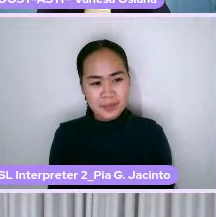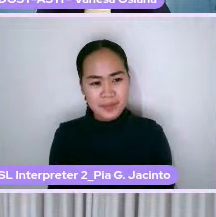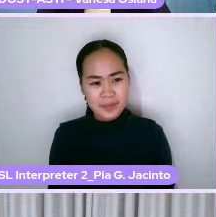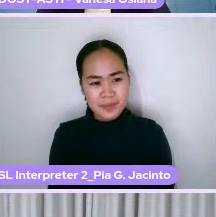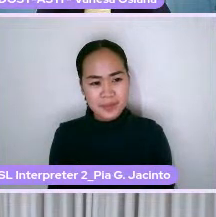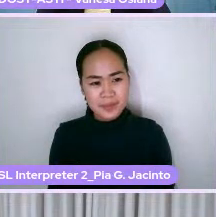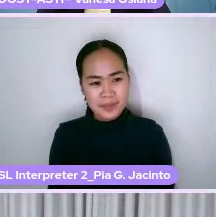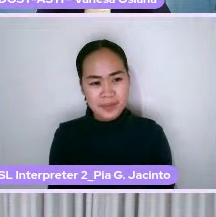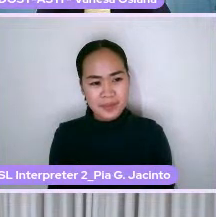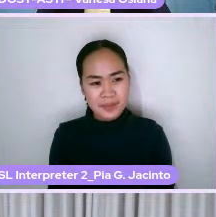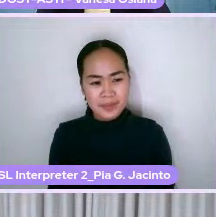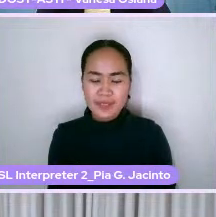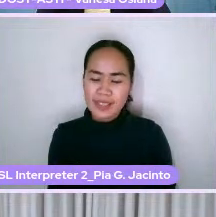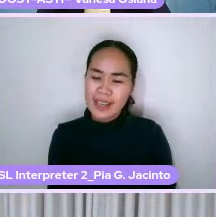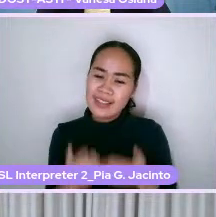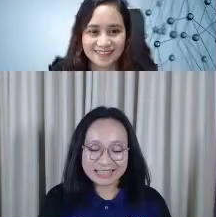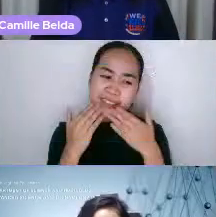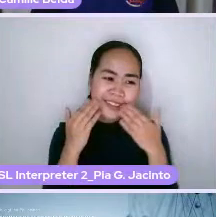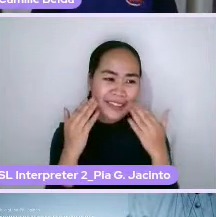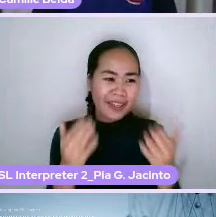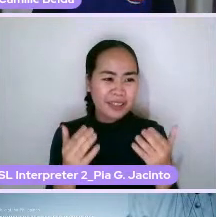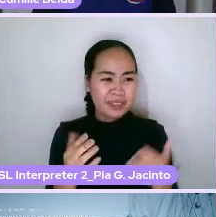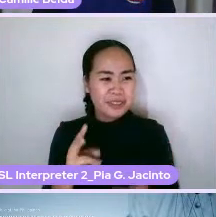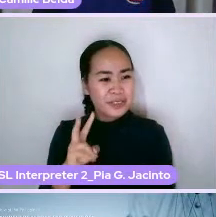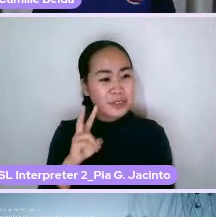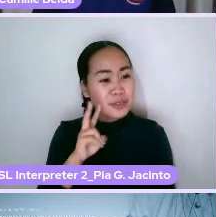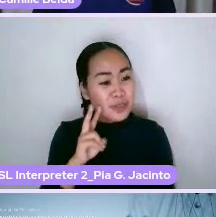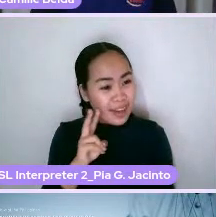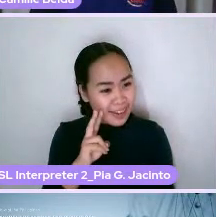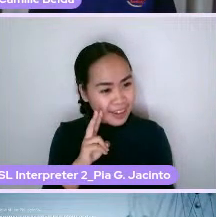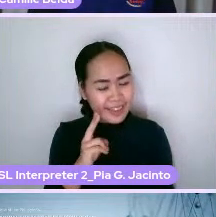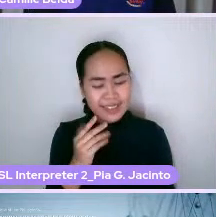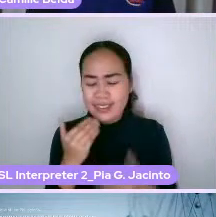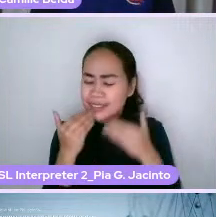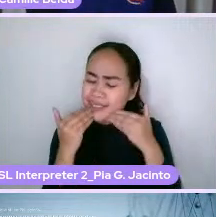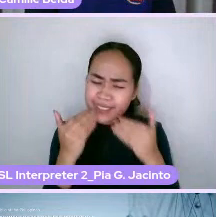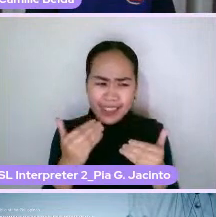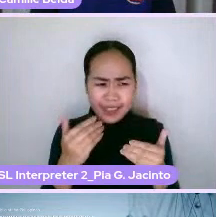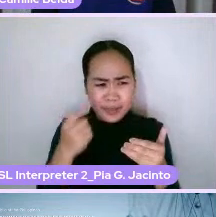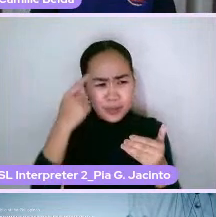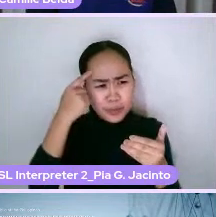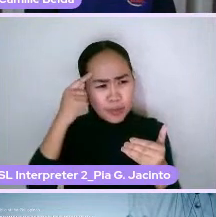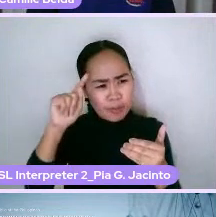Thank you very much, Ms. Van. Thank you for emphasizing